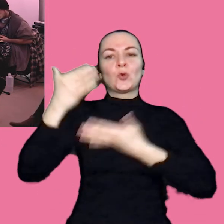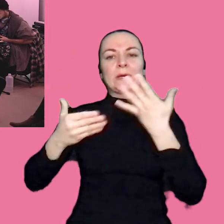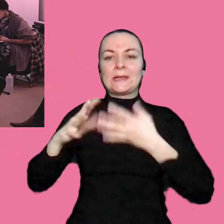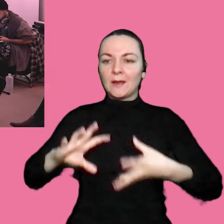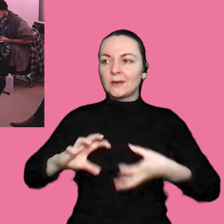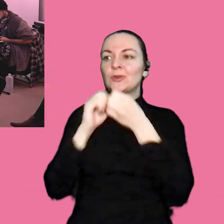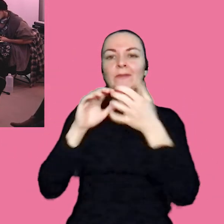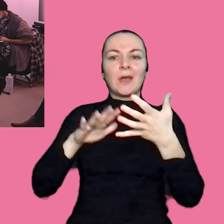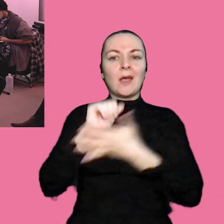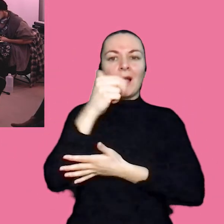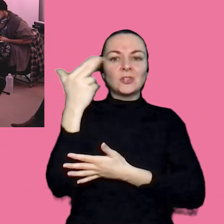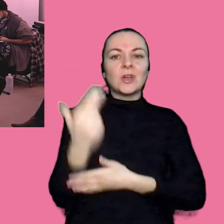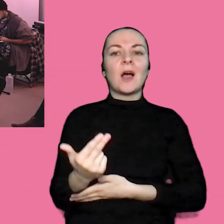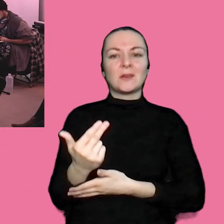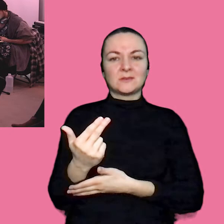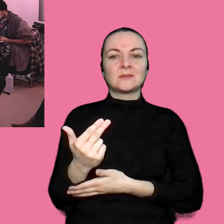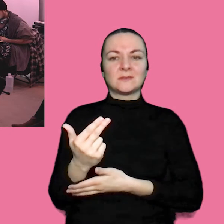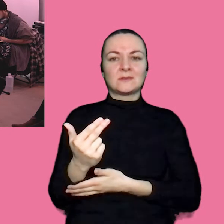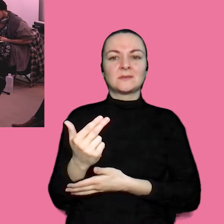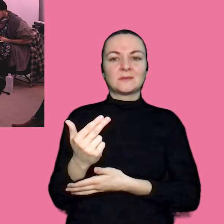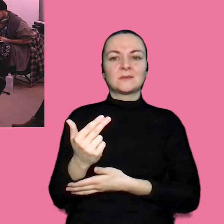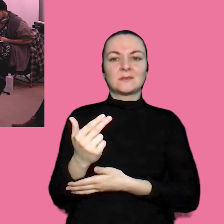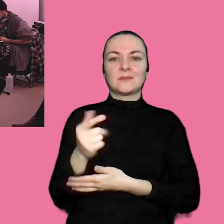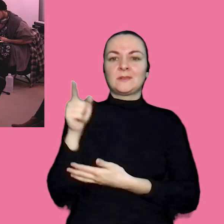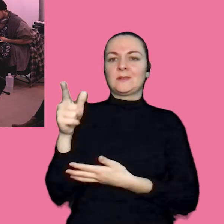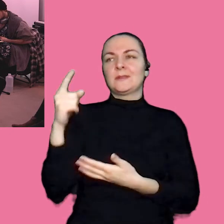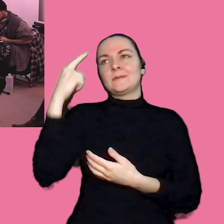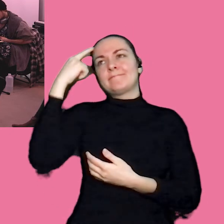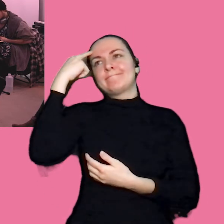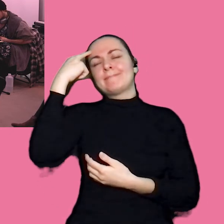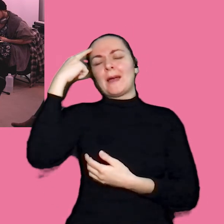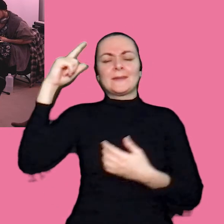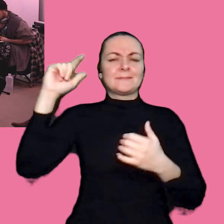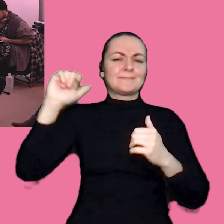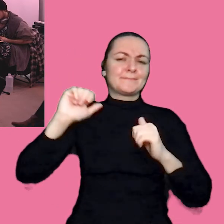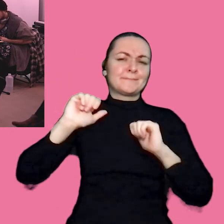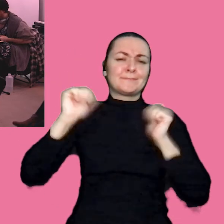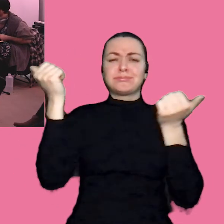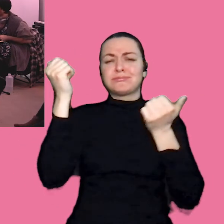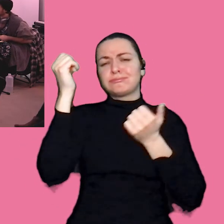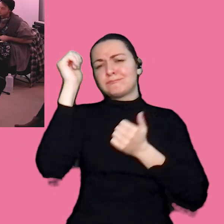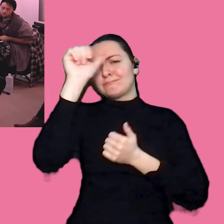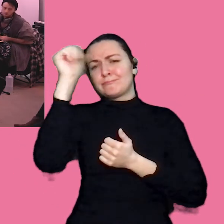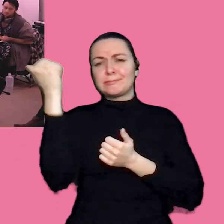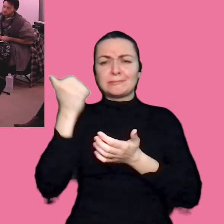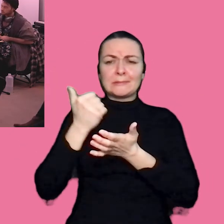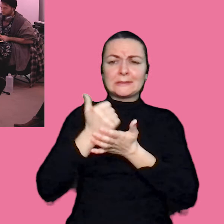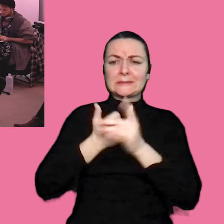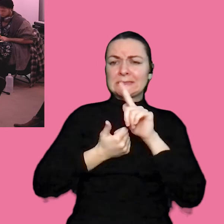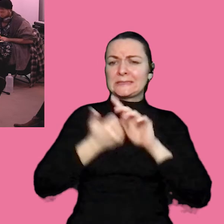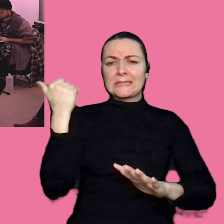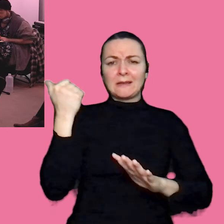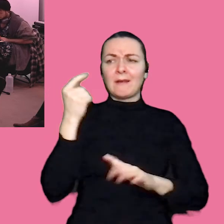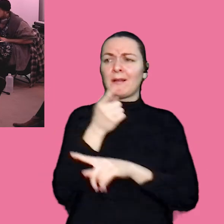that creativity, culture, arts, and all of those like brilliant minds and talents that are trying to look at the world in a